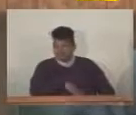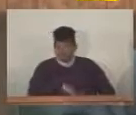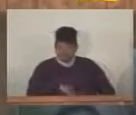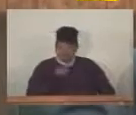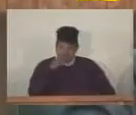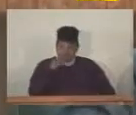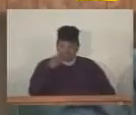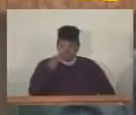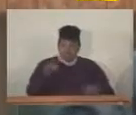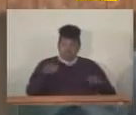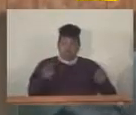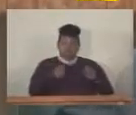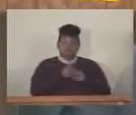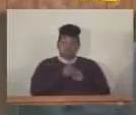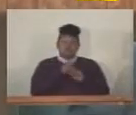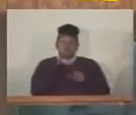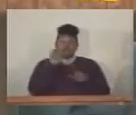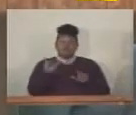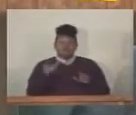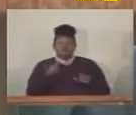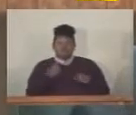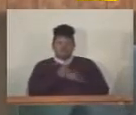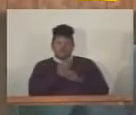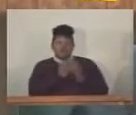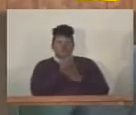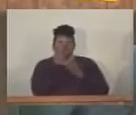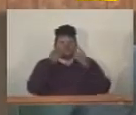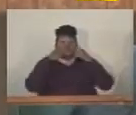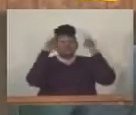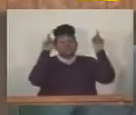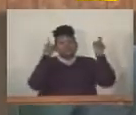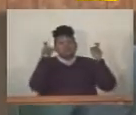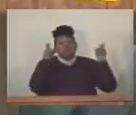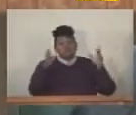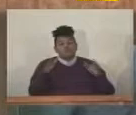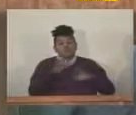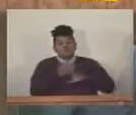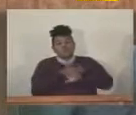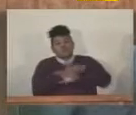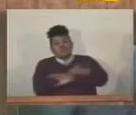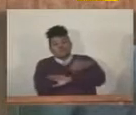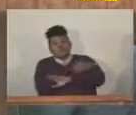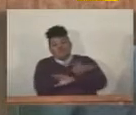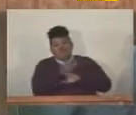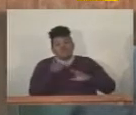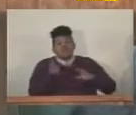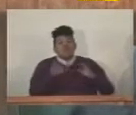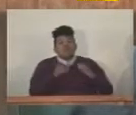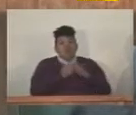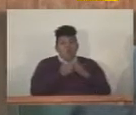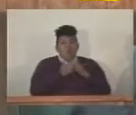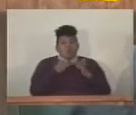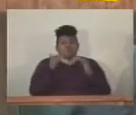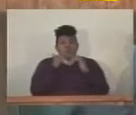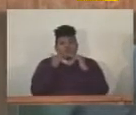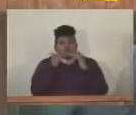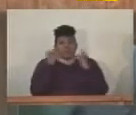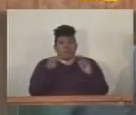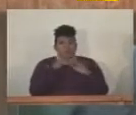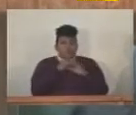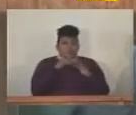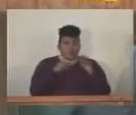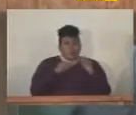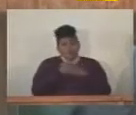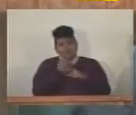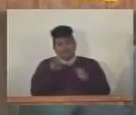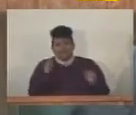say without justice, there can be no peace. And one of the complaints which we have heard